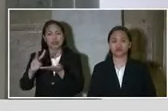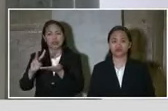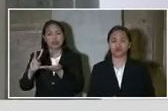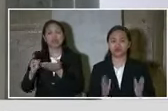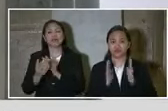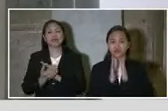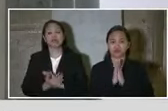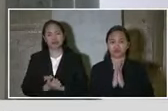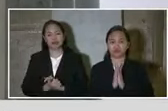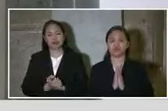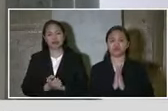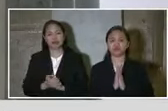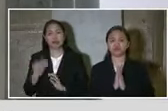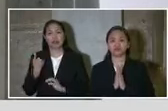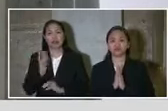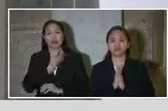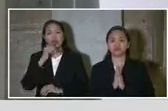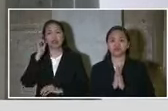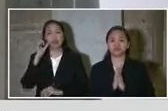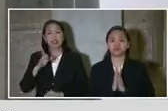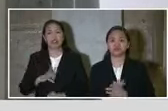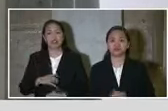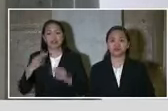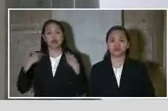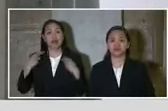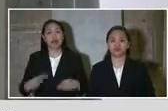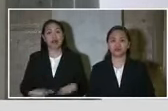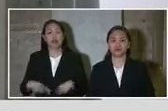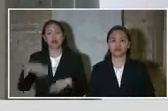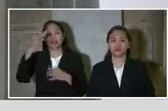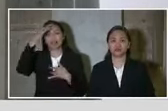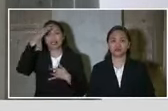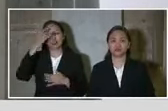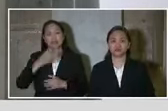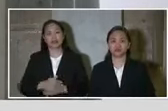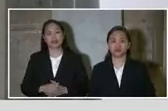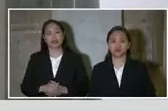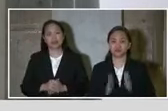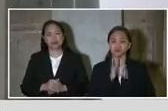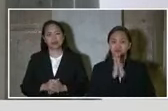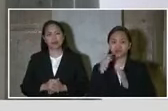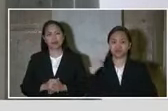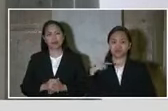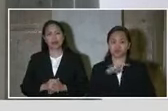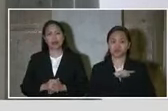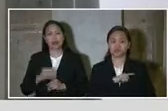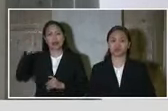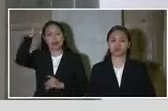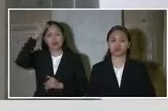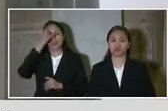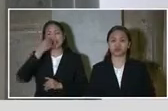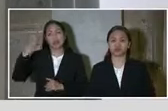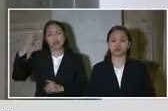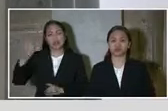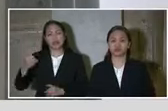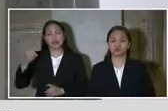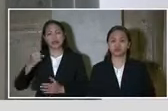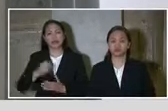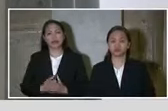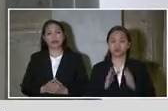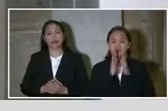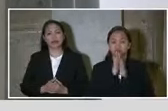Amen. Our Lady, health of the sick, pray for us. Saint Joseph, pray for